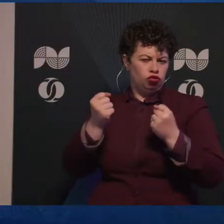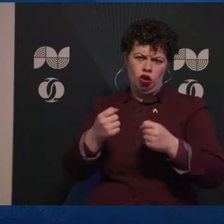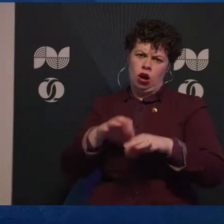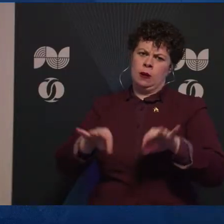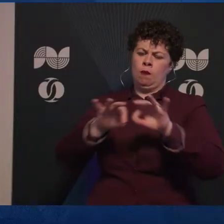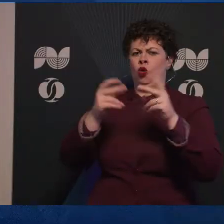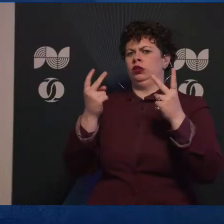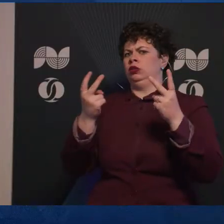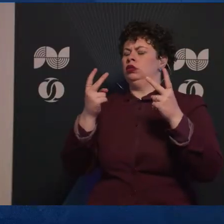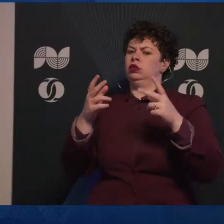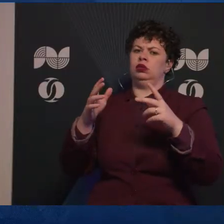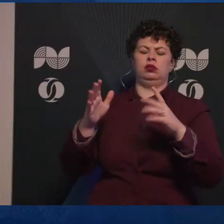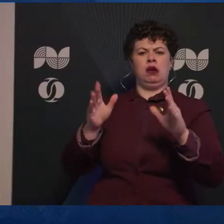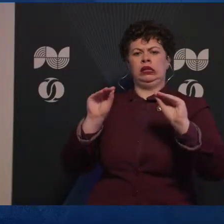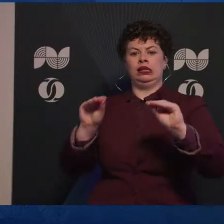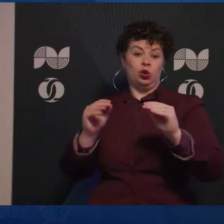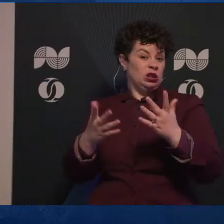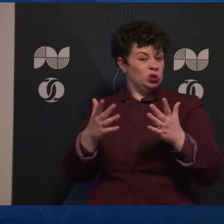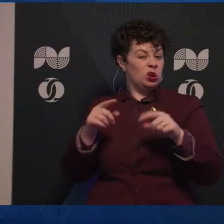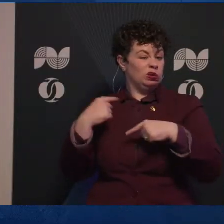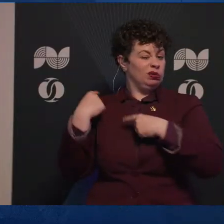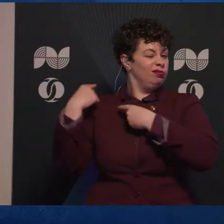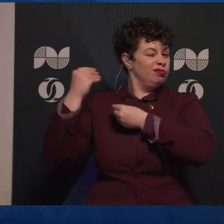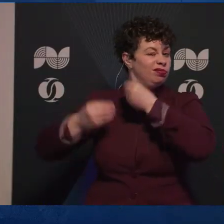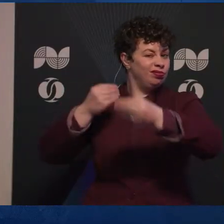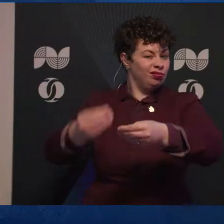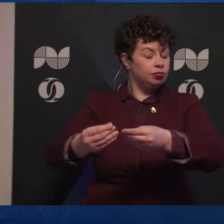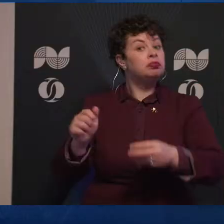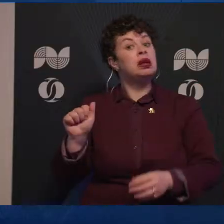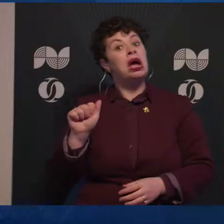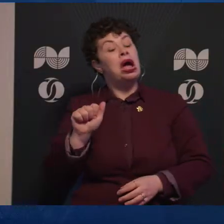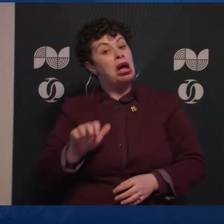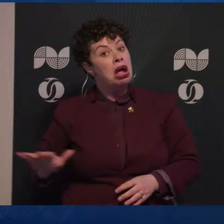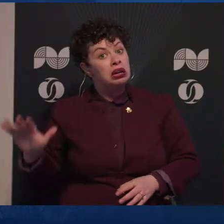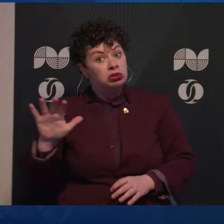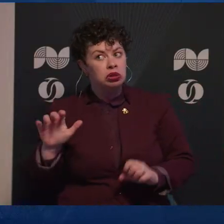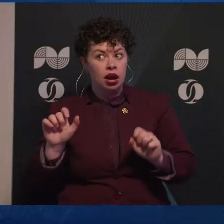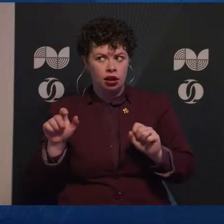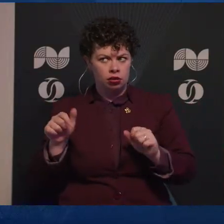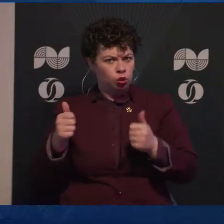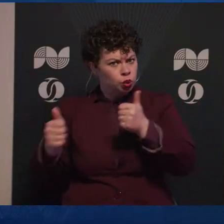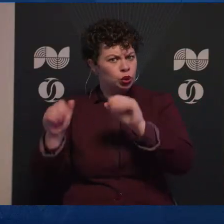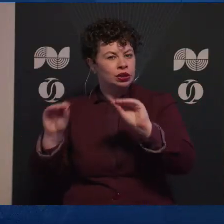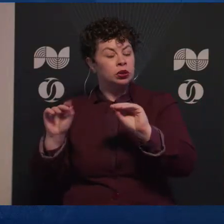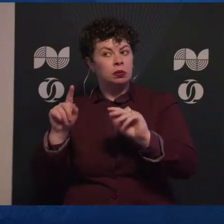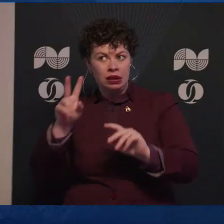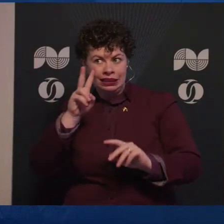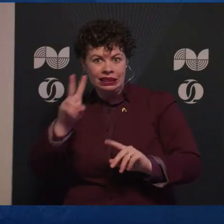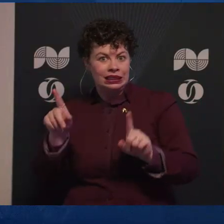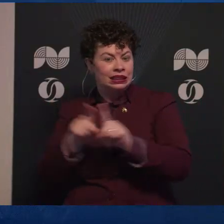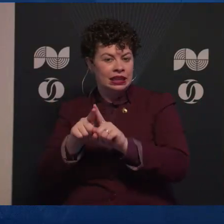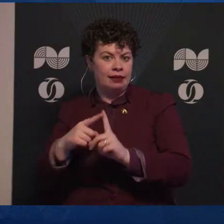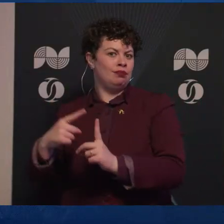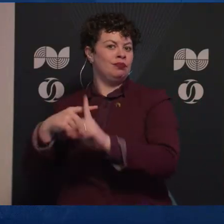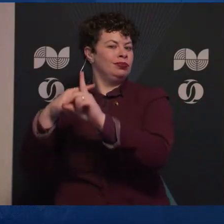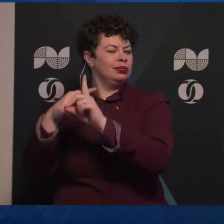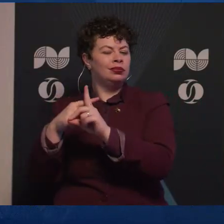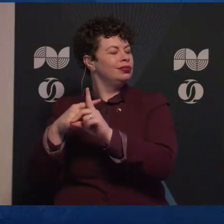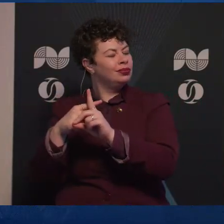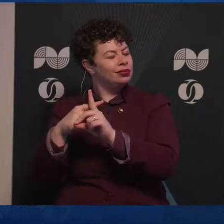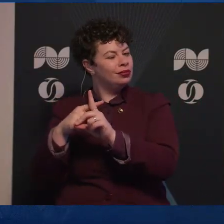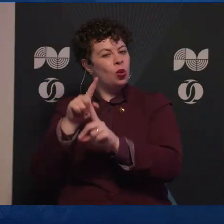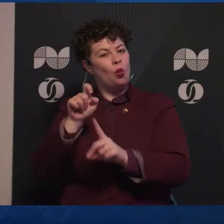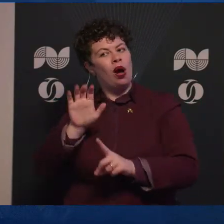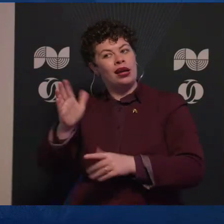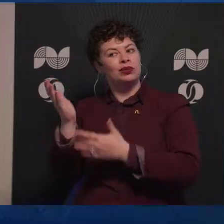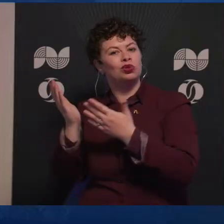taking advantage of that as much as they could, given their education levels, perhaps because services sectors